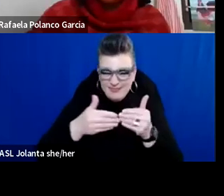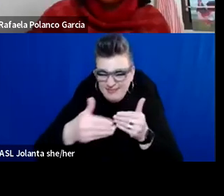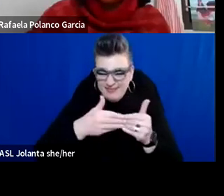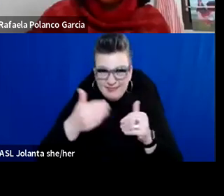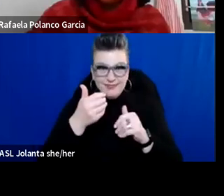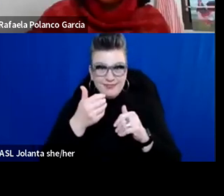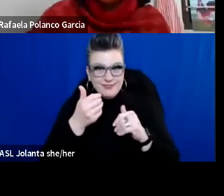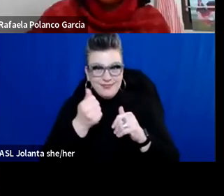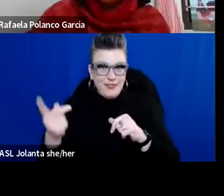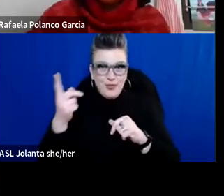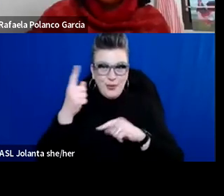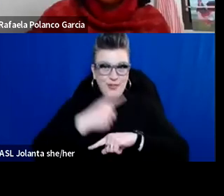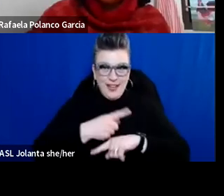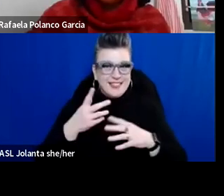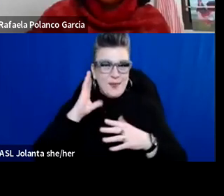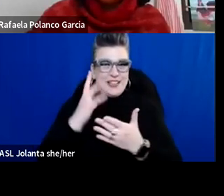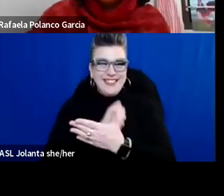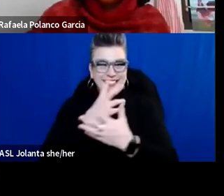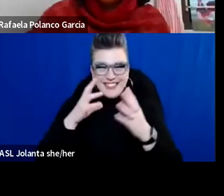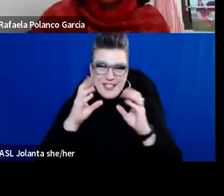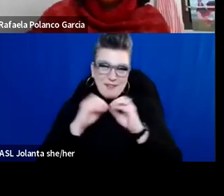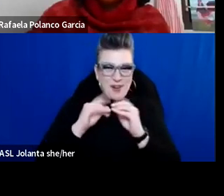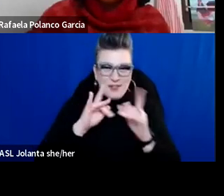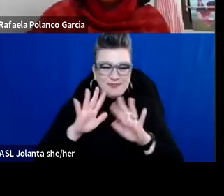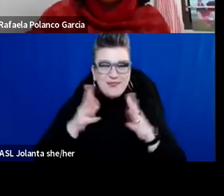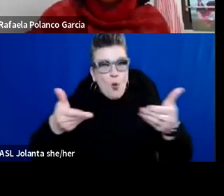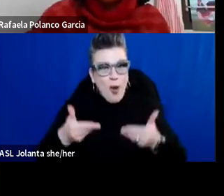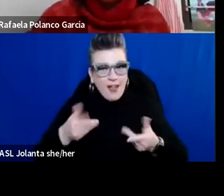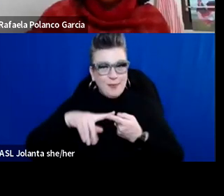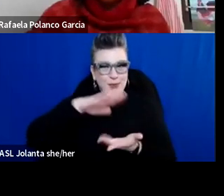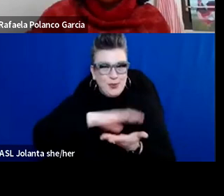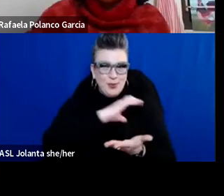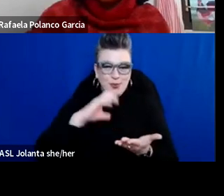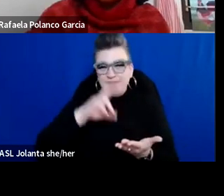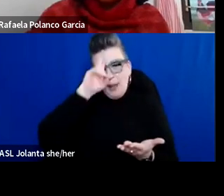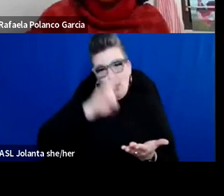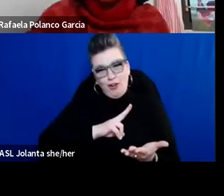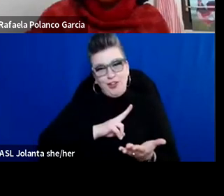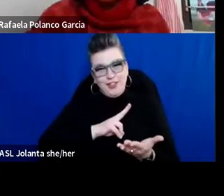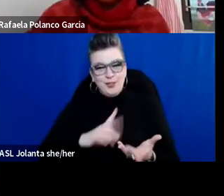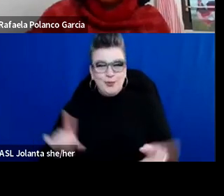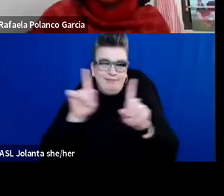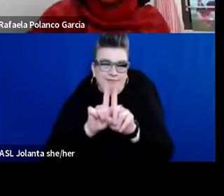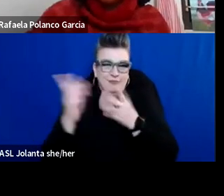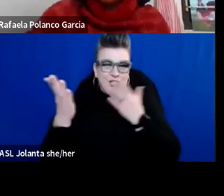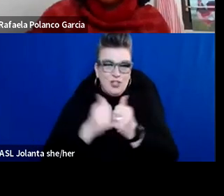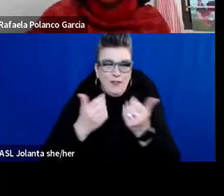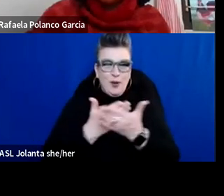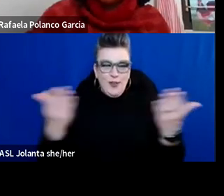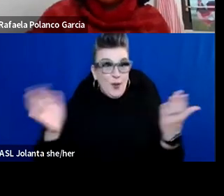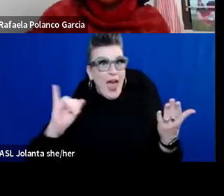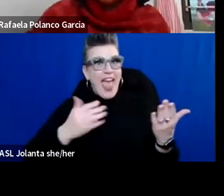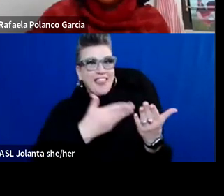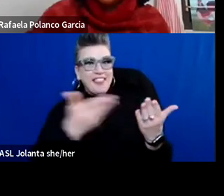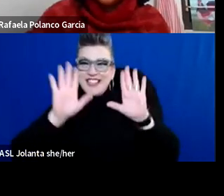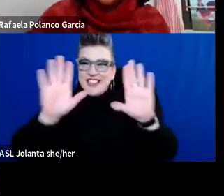you even more better welcome to the school committee i'm honored to serve alongside you and all of these amazing people in these boxes